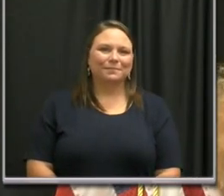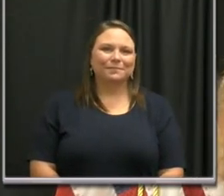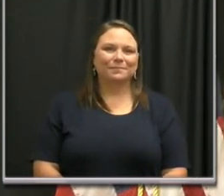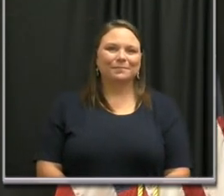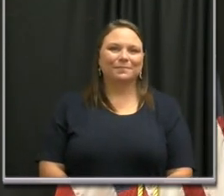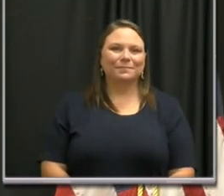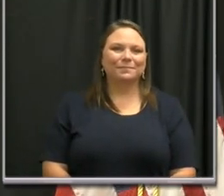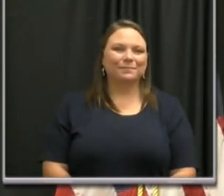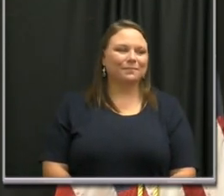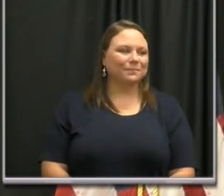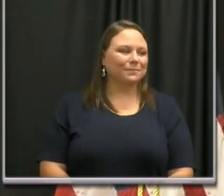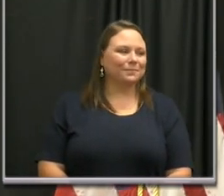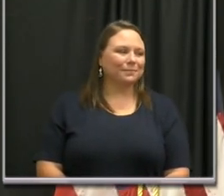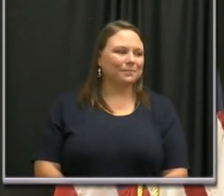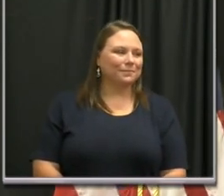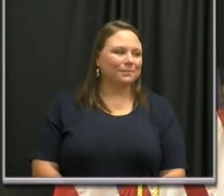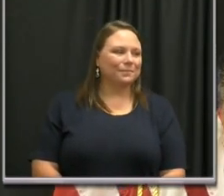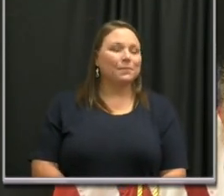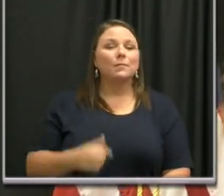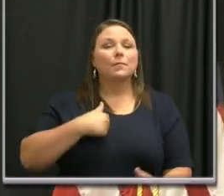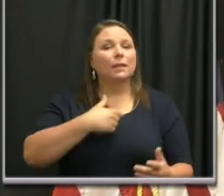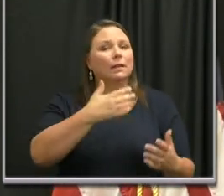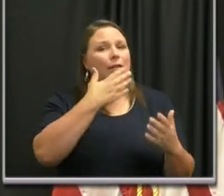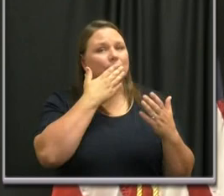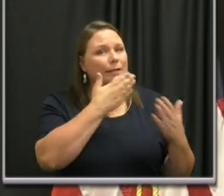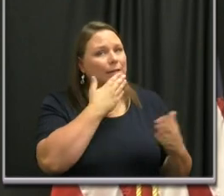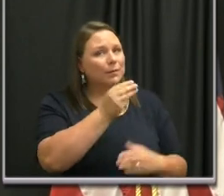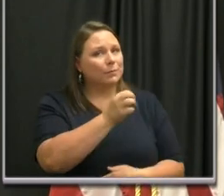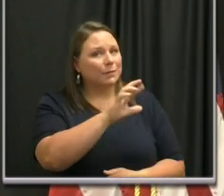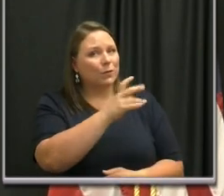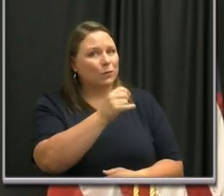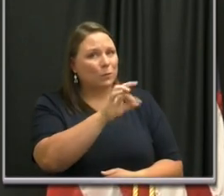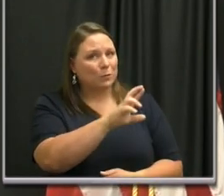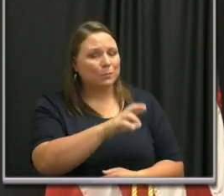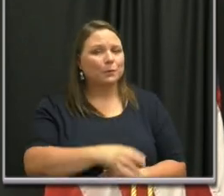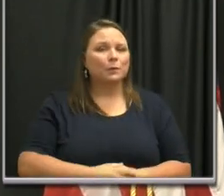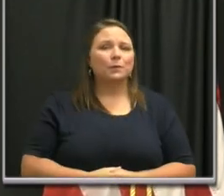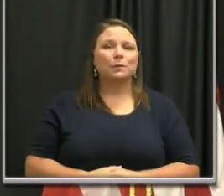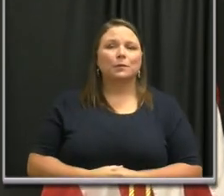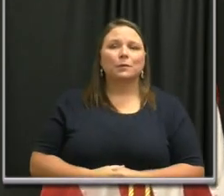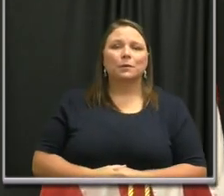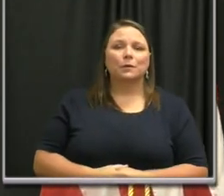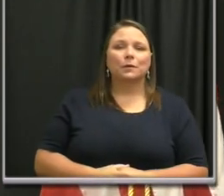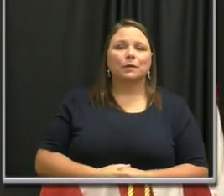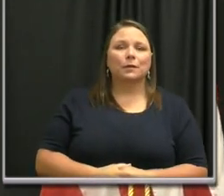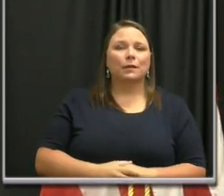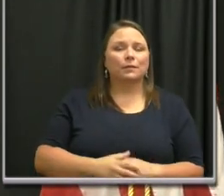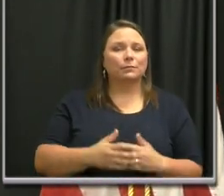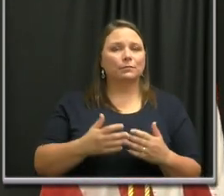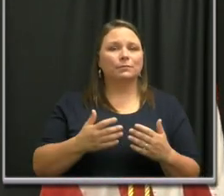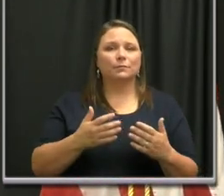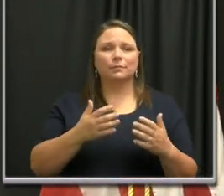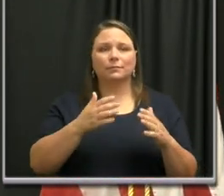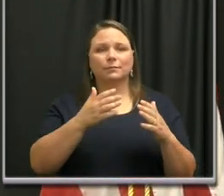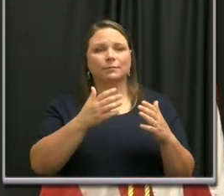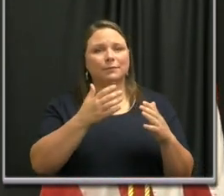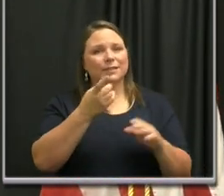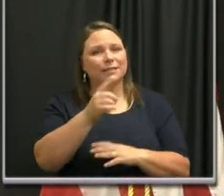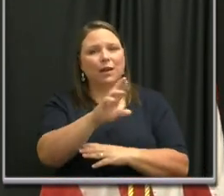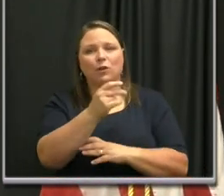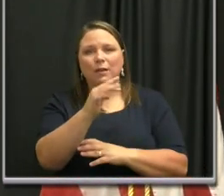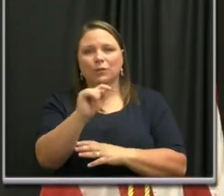I would just like to say thank you to Mayor Cooper and pay homage to Dr.